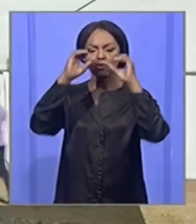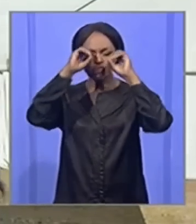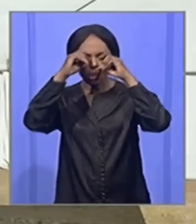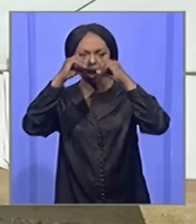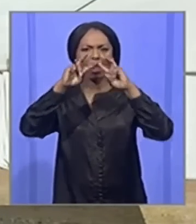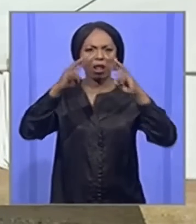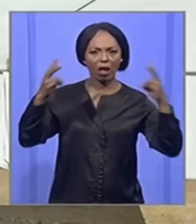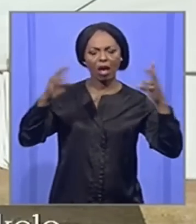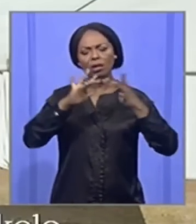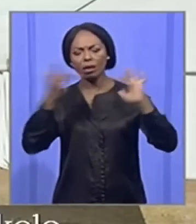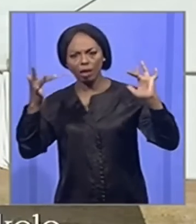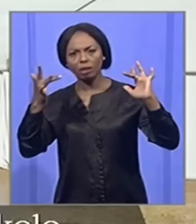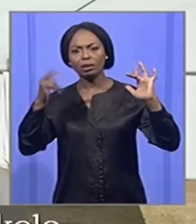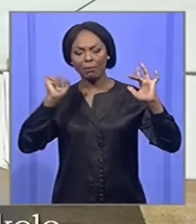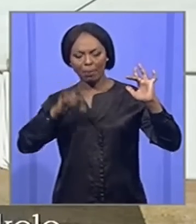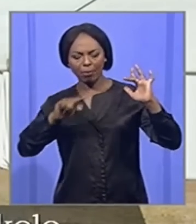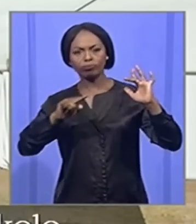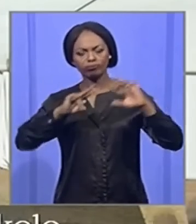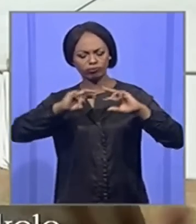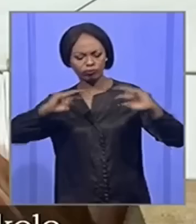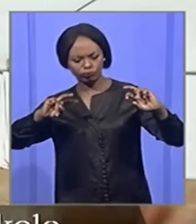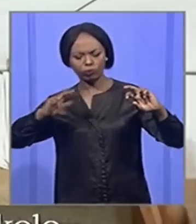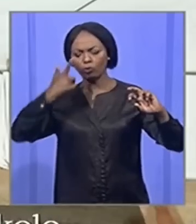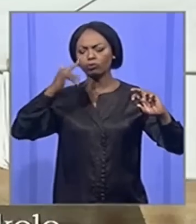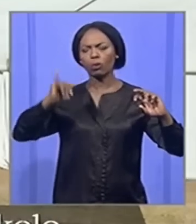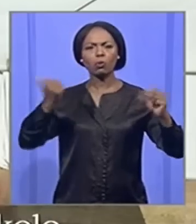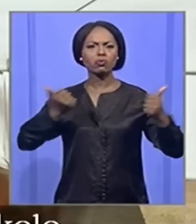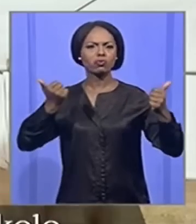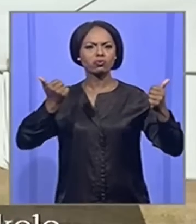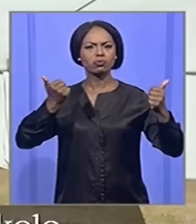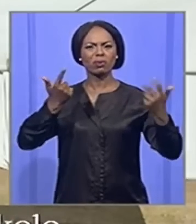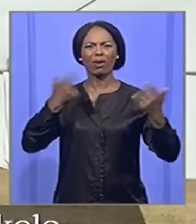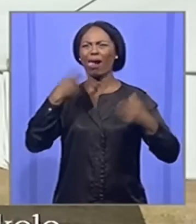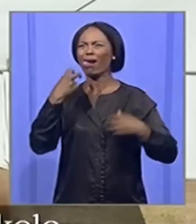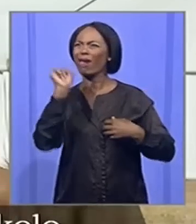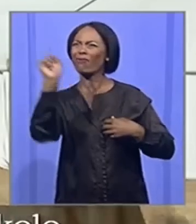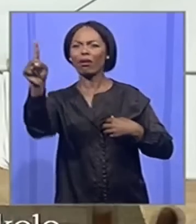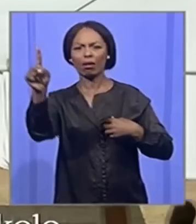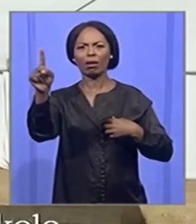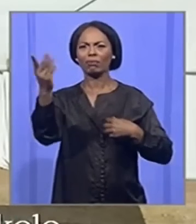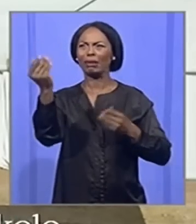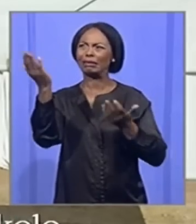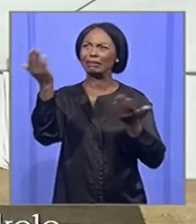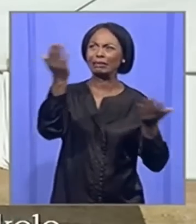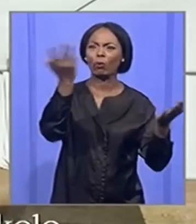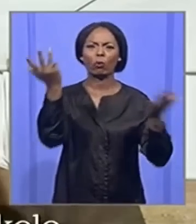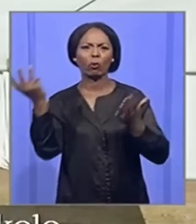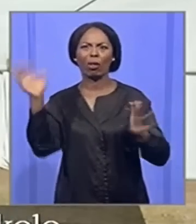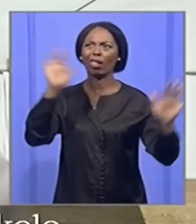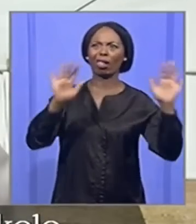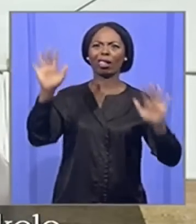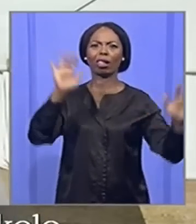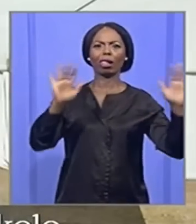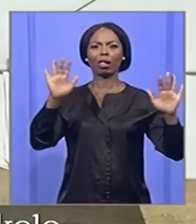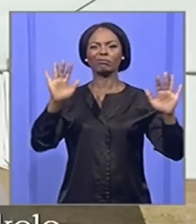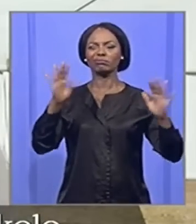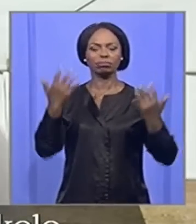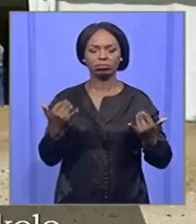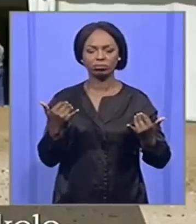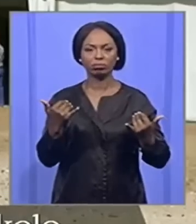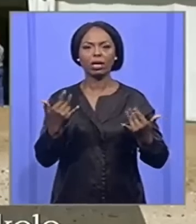mmereko wa sekolo re fiwa mo sekolong ntle le go tsamaya ko ntle le go batla madi go batla data go dira